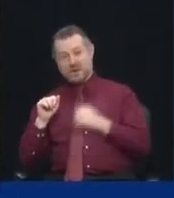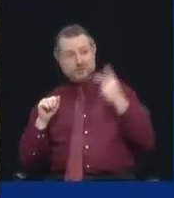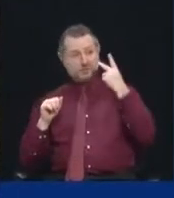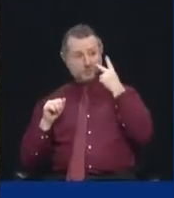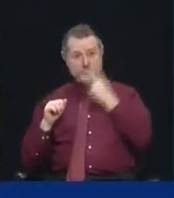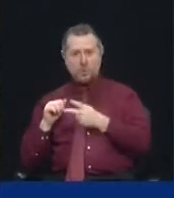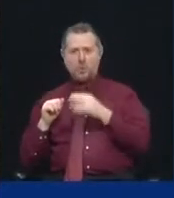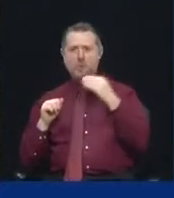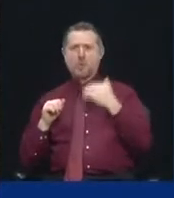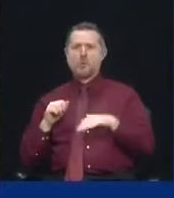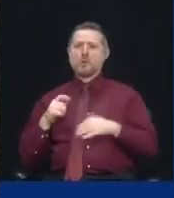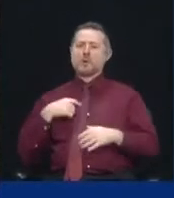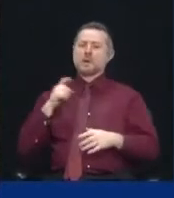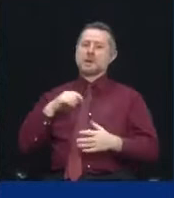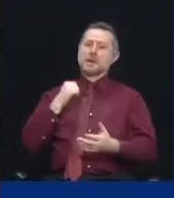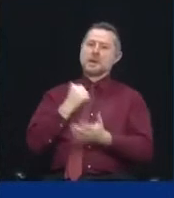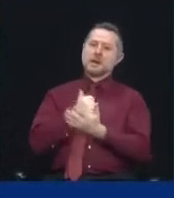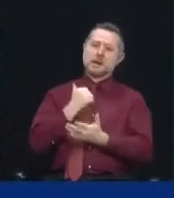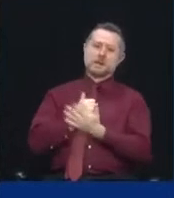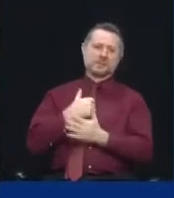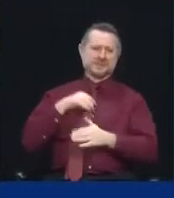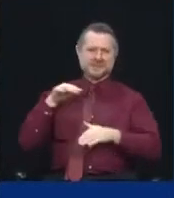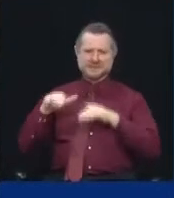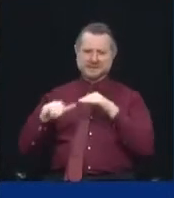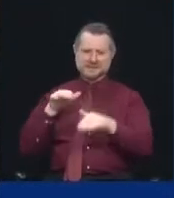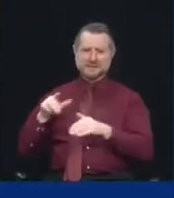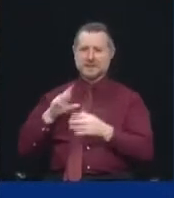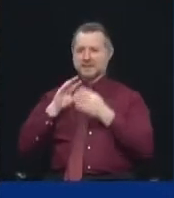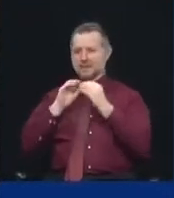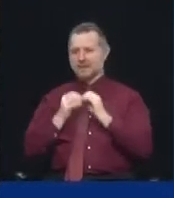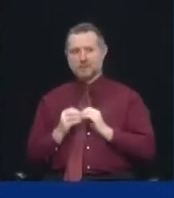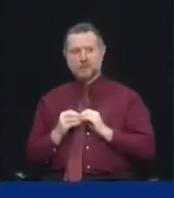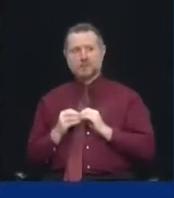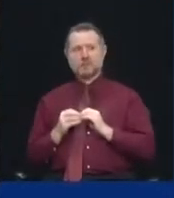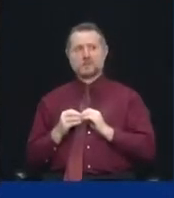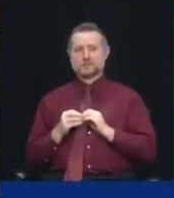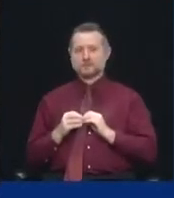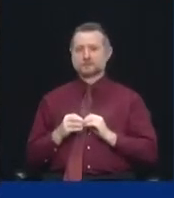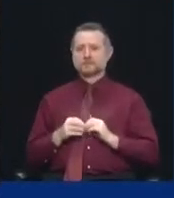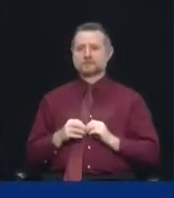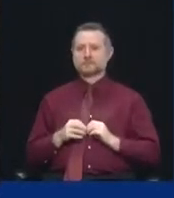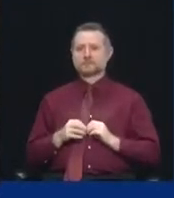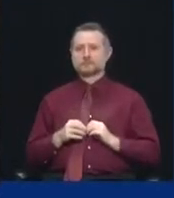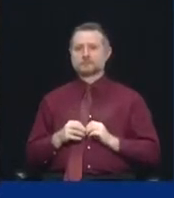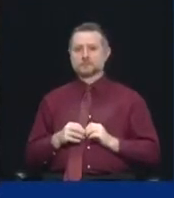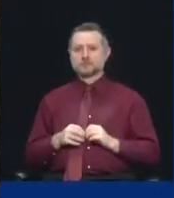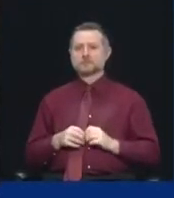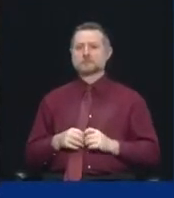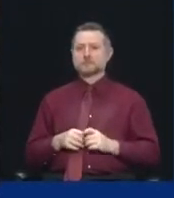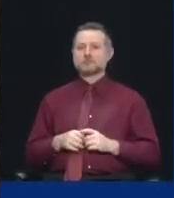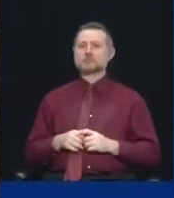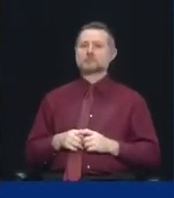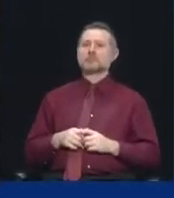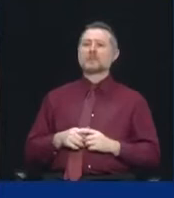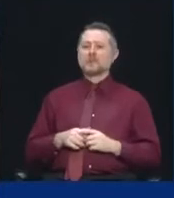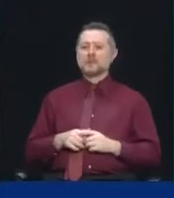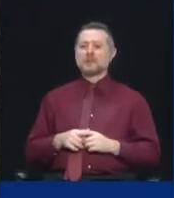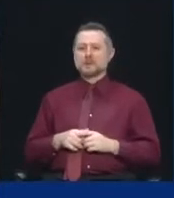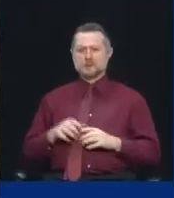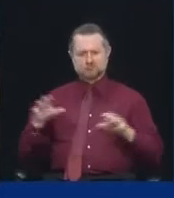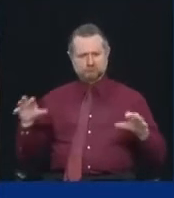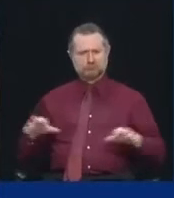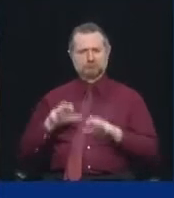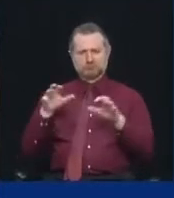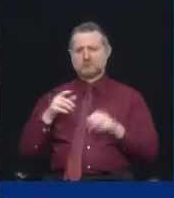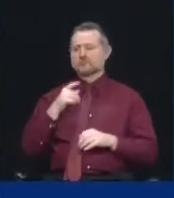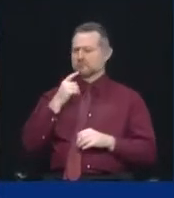cries, and the numbers showed that we knew exactly what to do once this site got here and we got to work and did it. And I